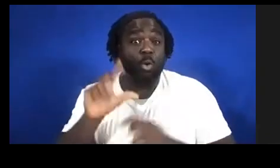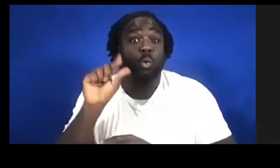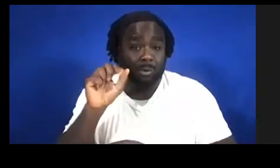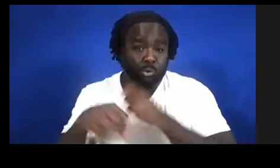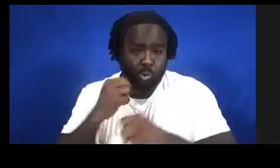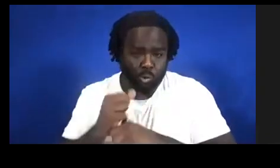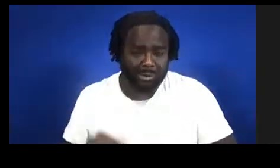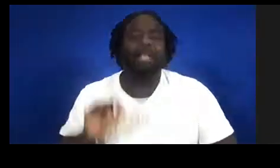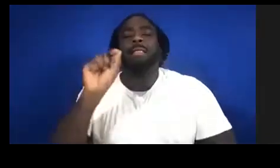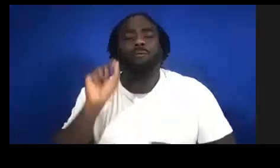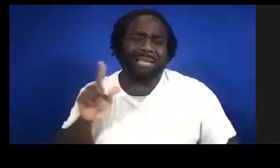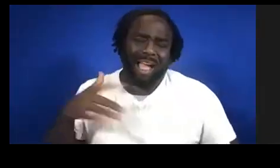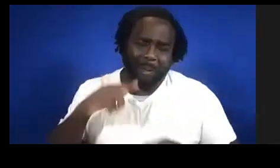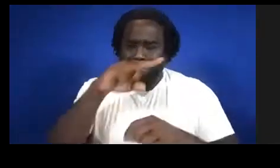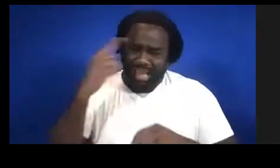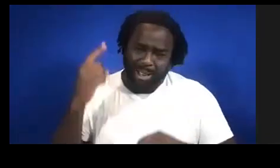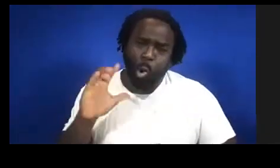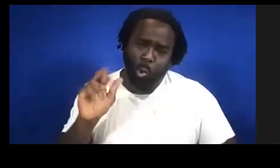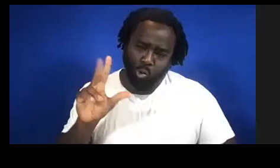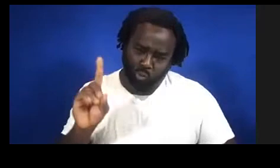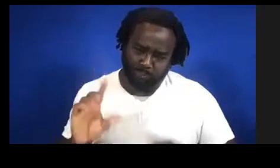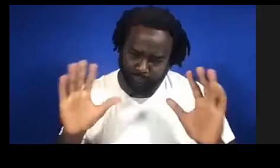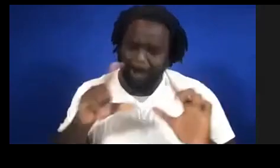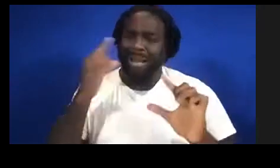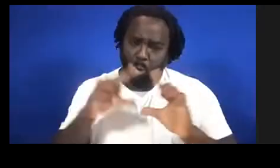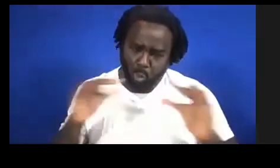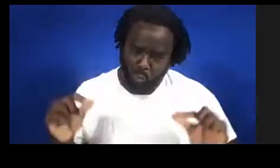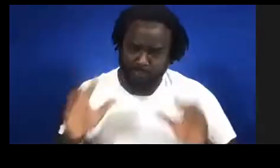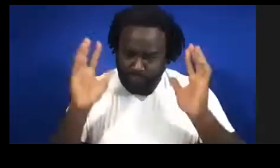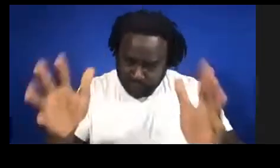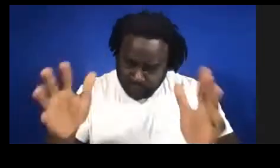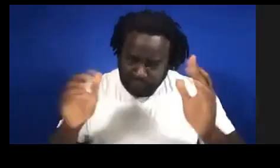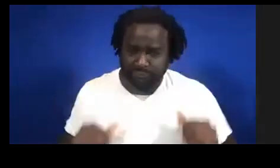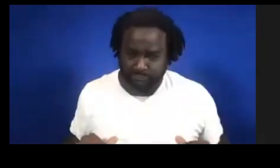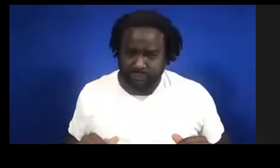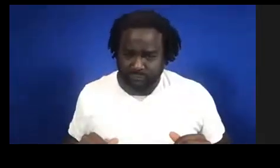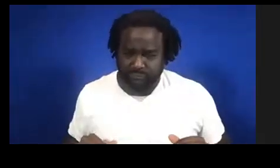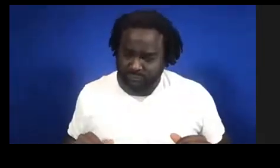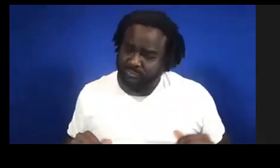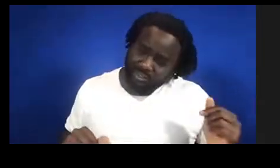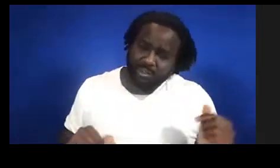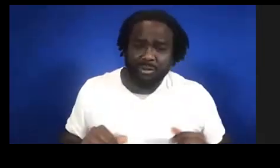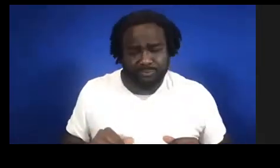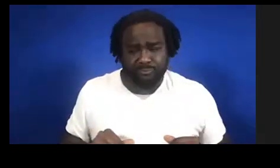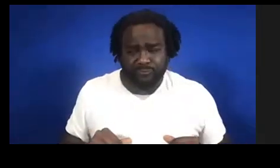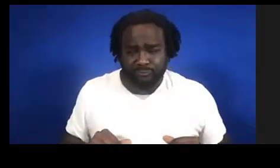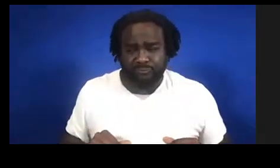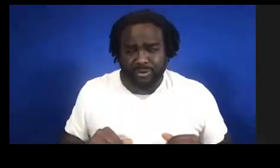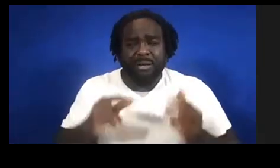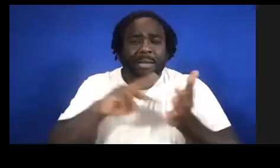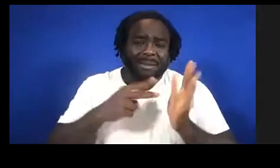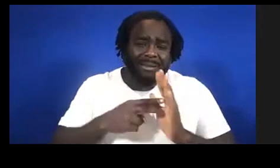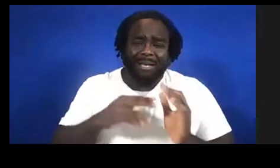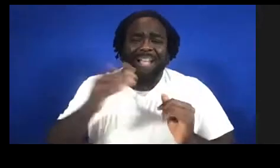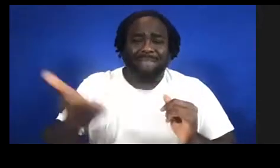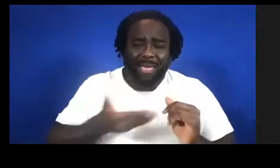He's working for CJ Jones. He's been working for him more than 20 years. So he got his black card. He earned it. He on